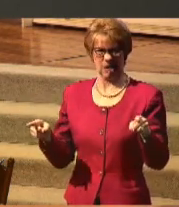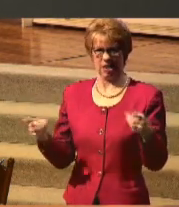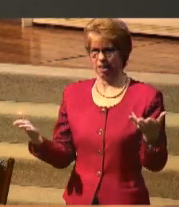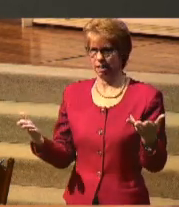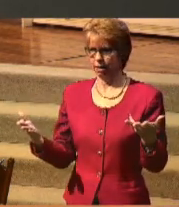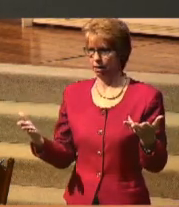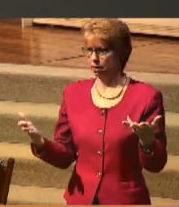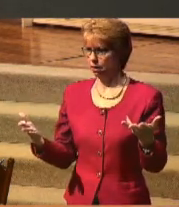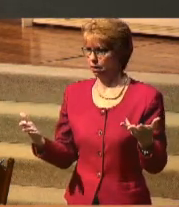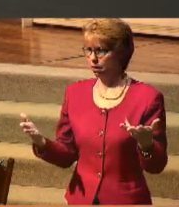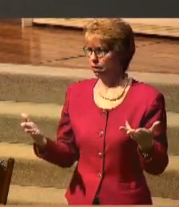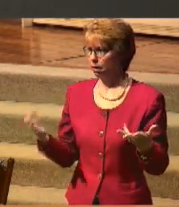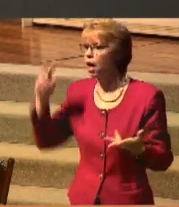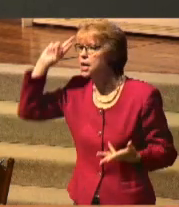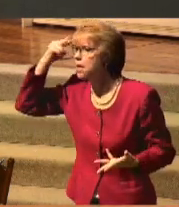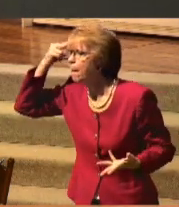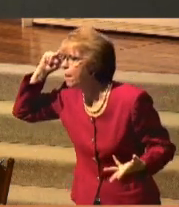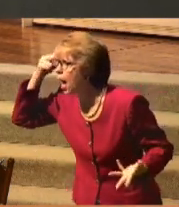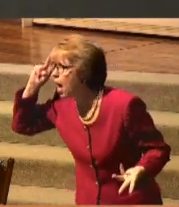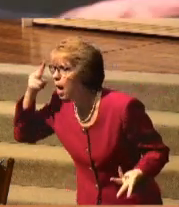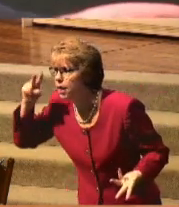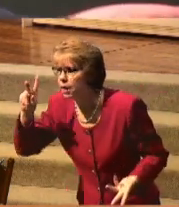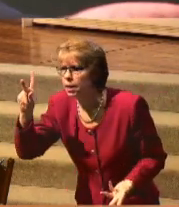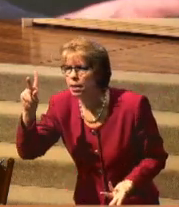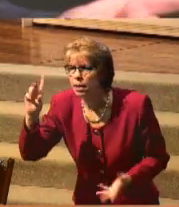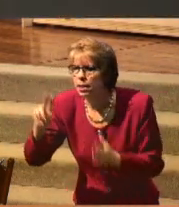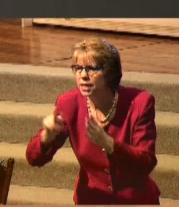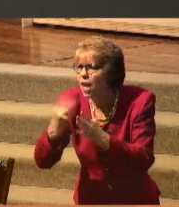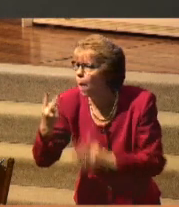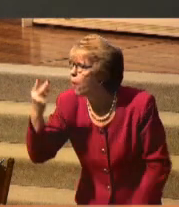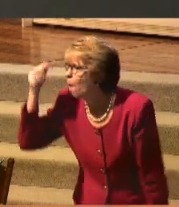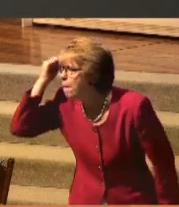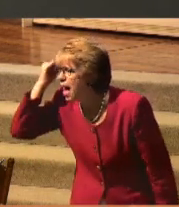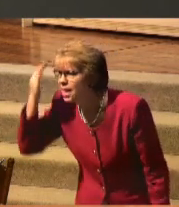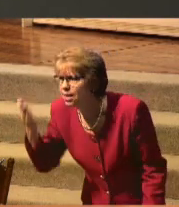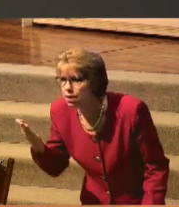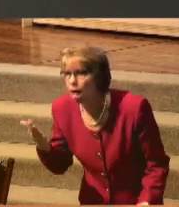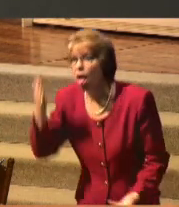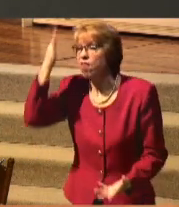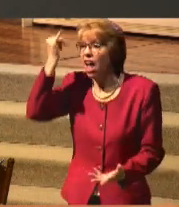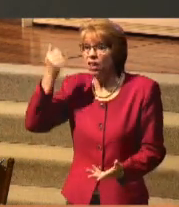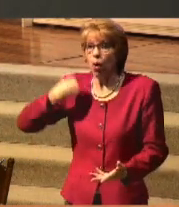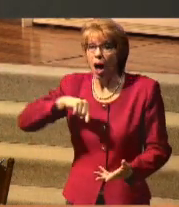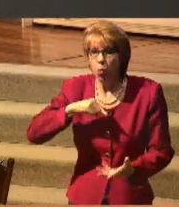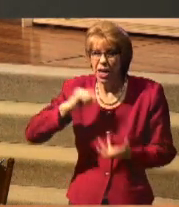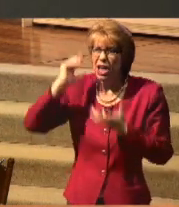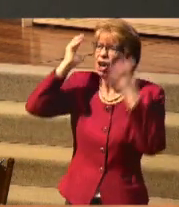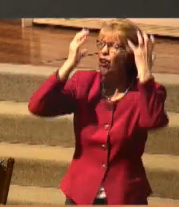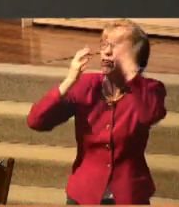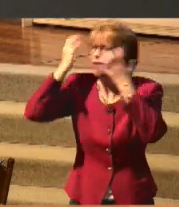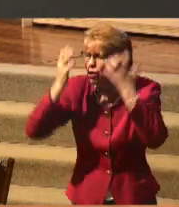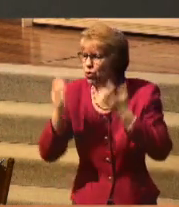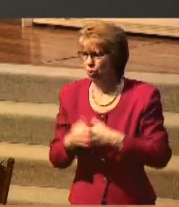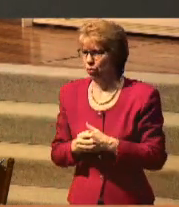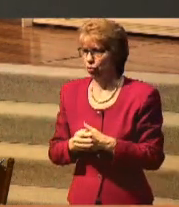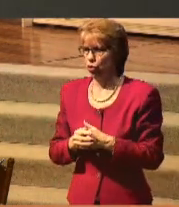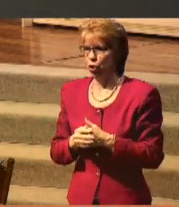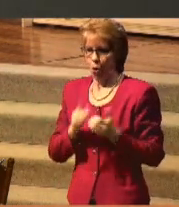No wonder Christians are so confused and dizzy in our life. Purify your hearts,